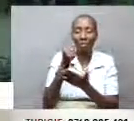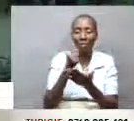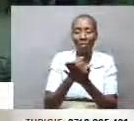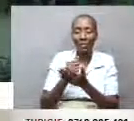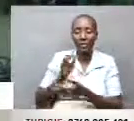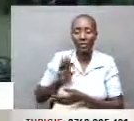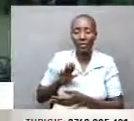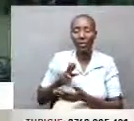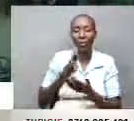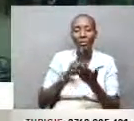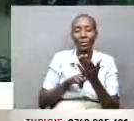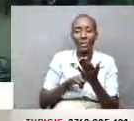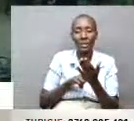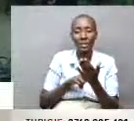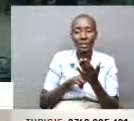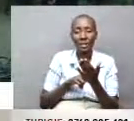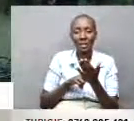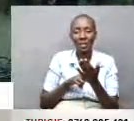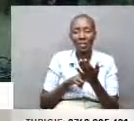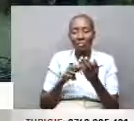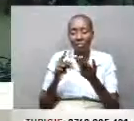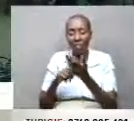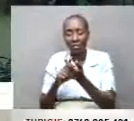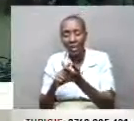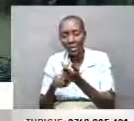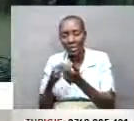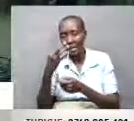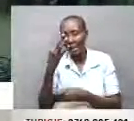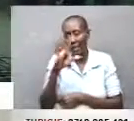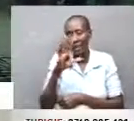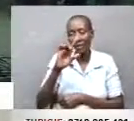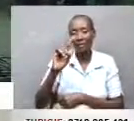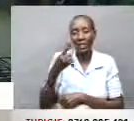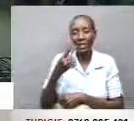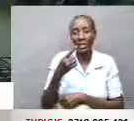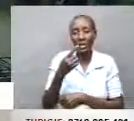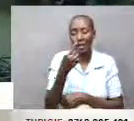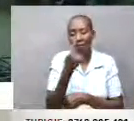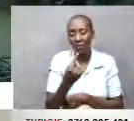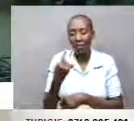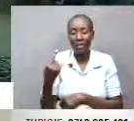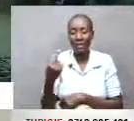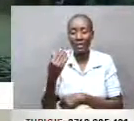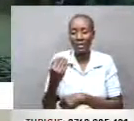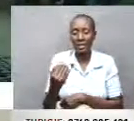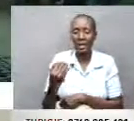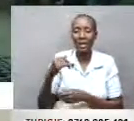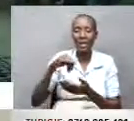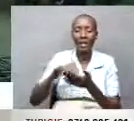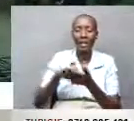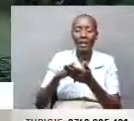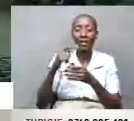Representative. We've costed it, the costing is almost 35,000 per child, and that includes tuition, that